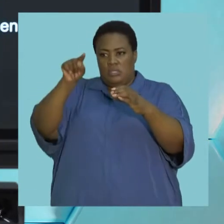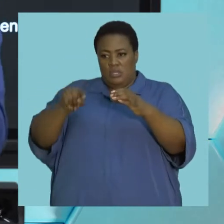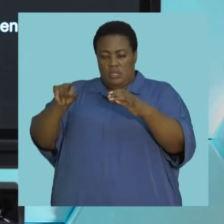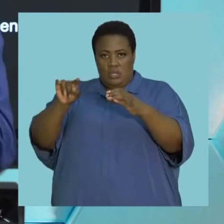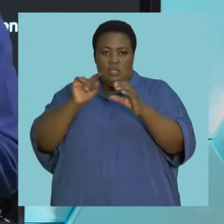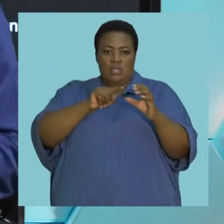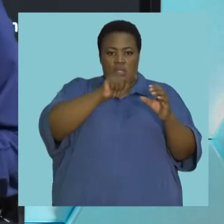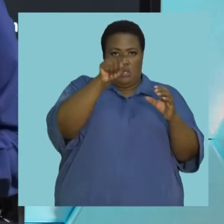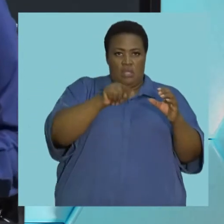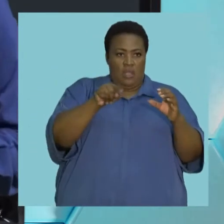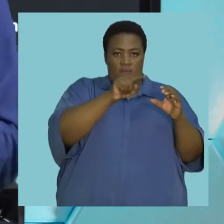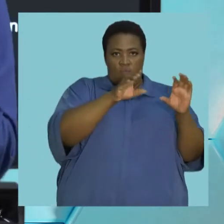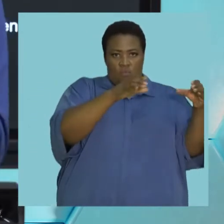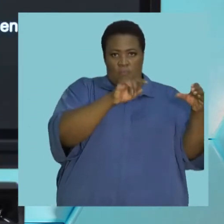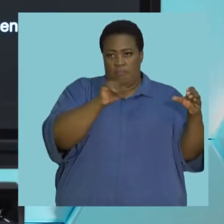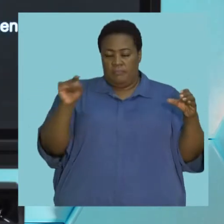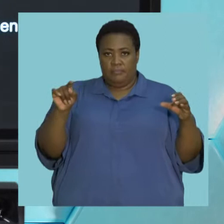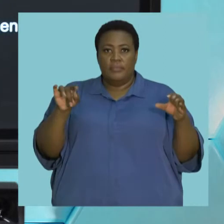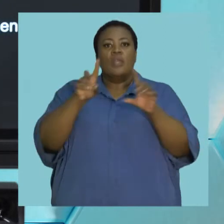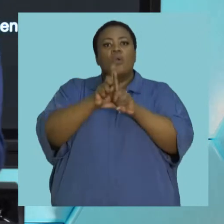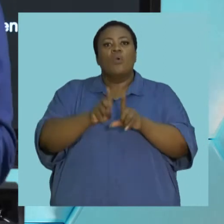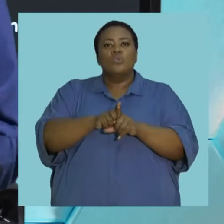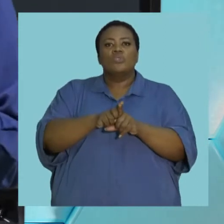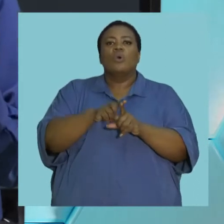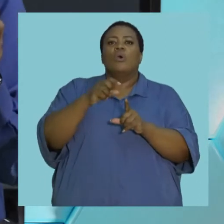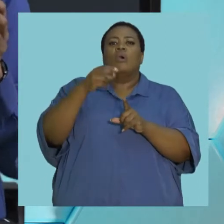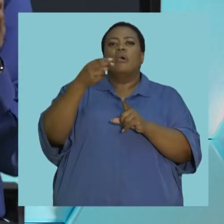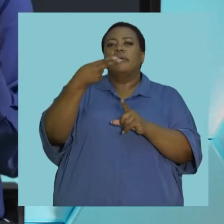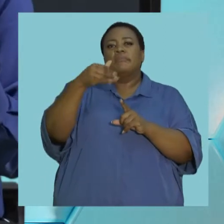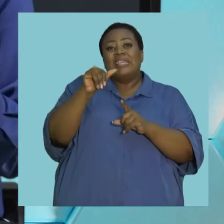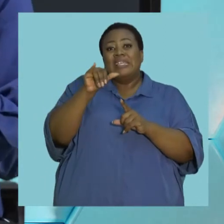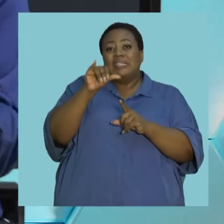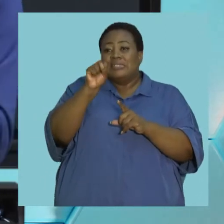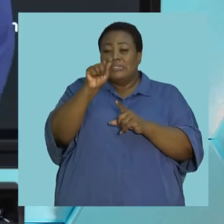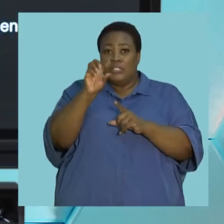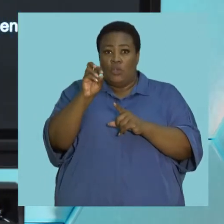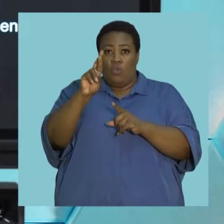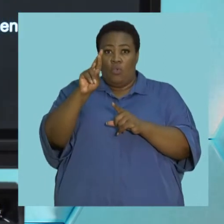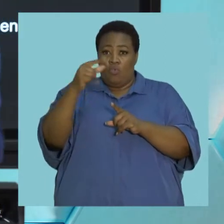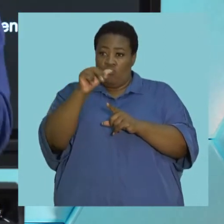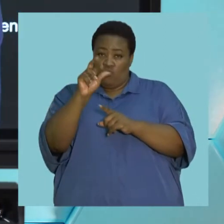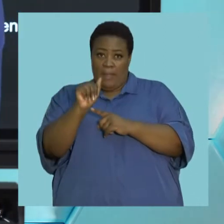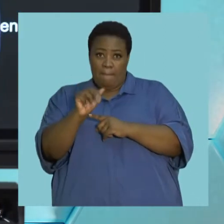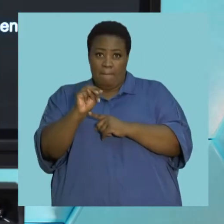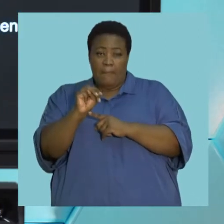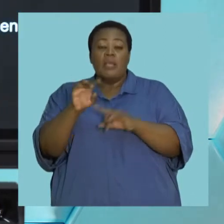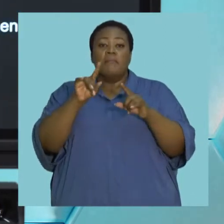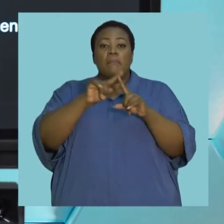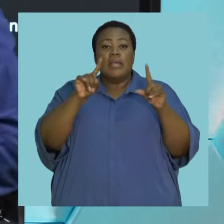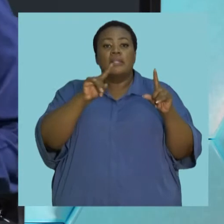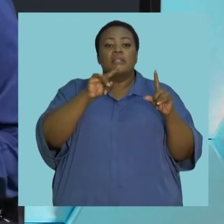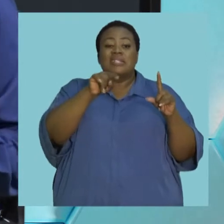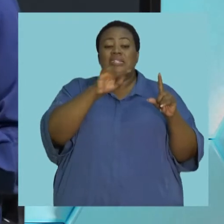use a bar graph. We also can use histograms, which shows how information is continuous, but grouped information